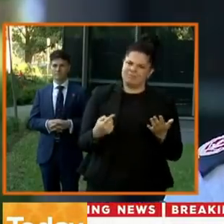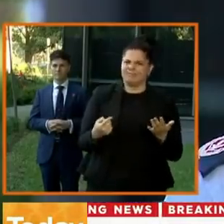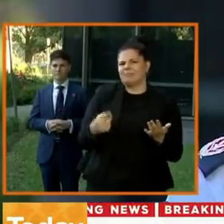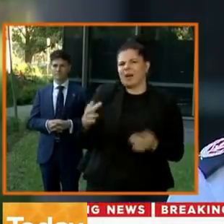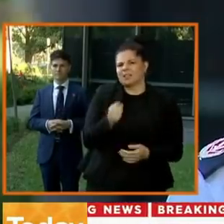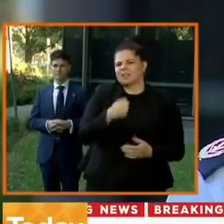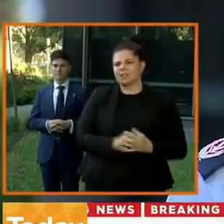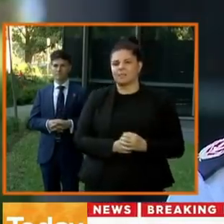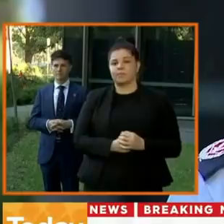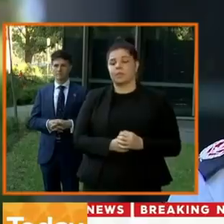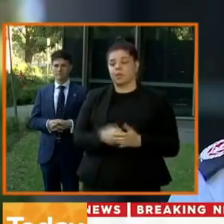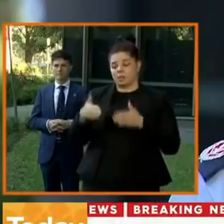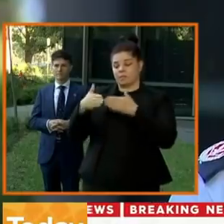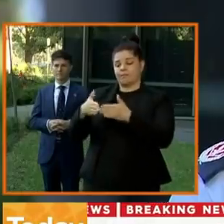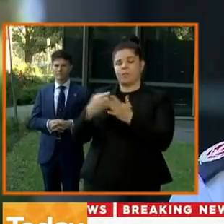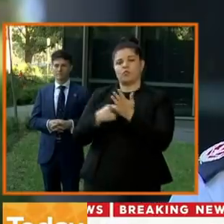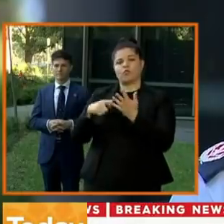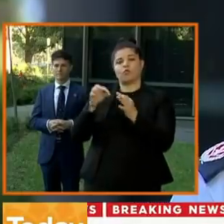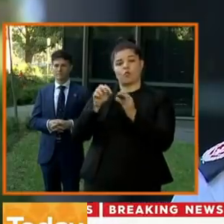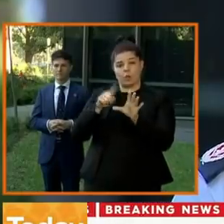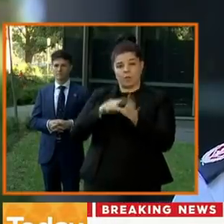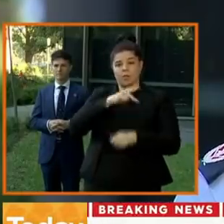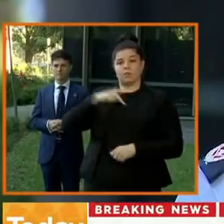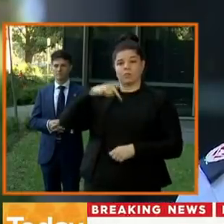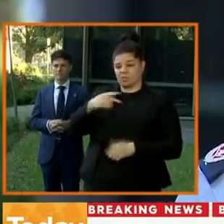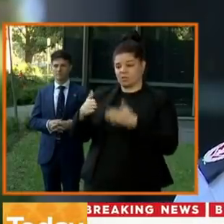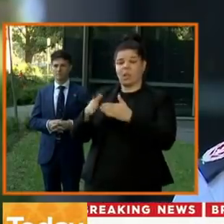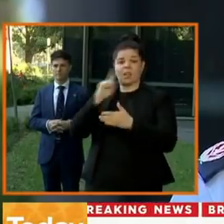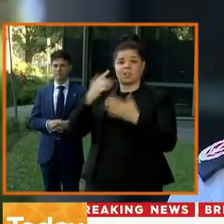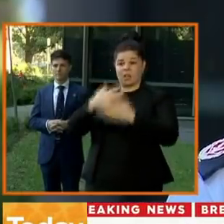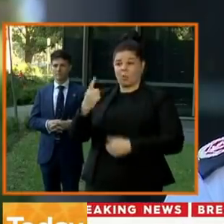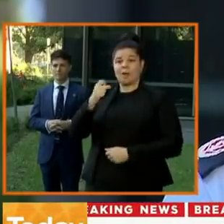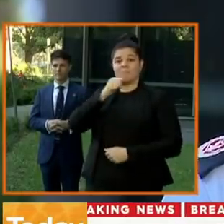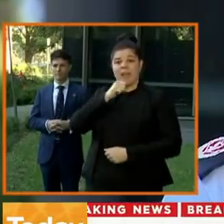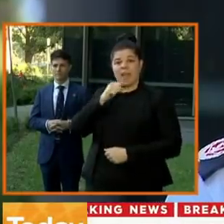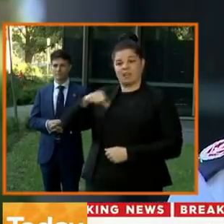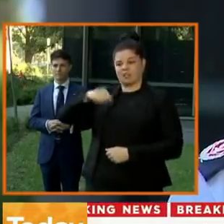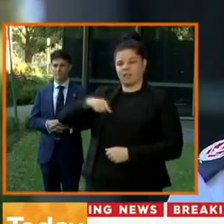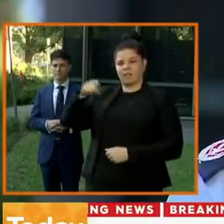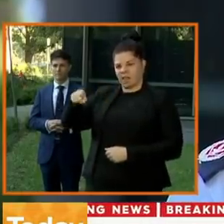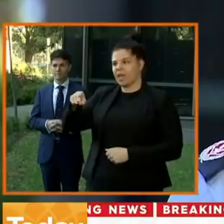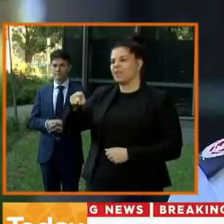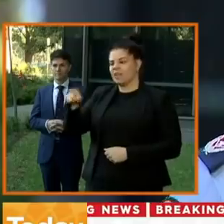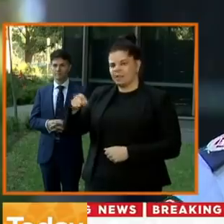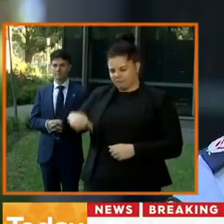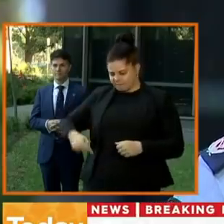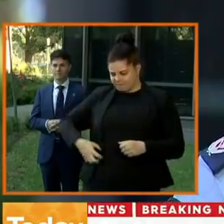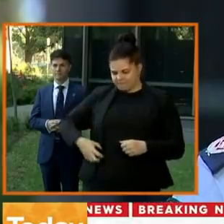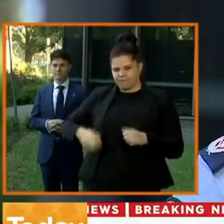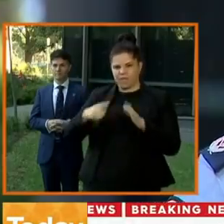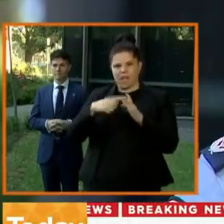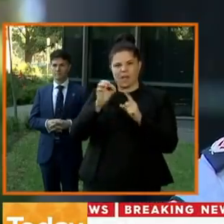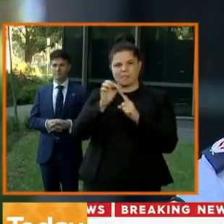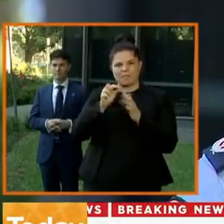a male crew member off last night with an appendicitis, and again, as I've said, we will continue to take off anyone who